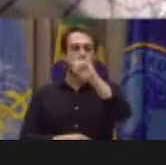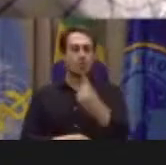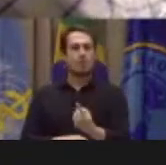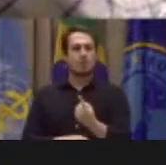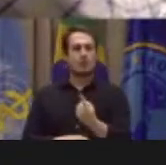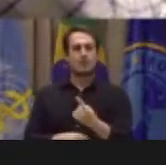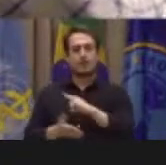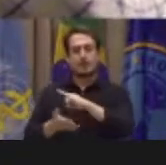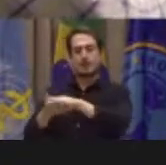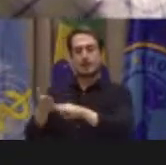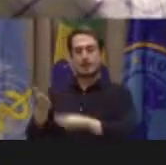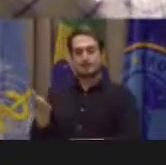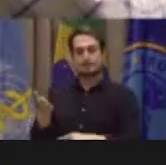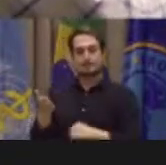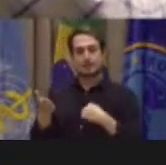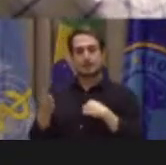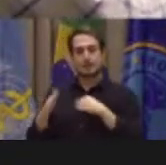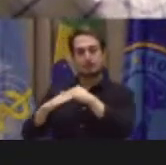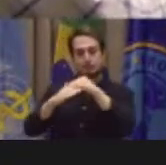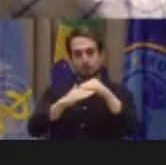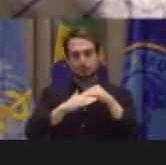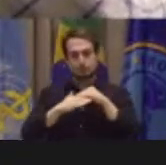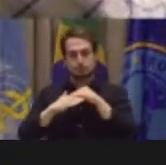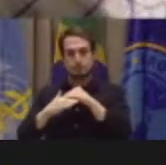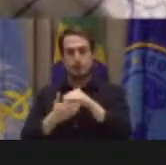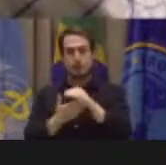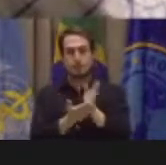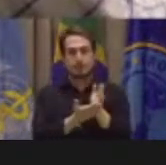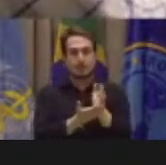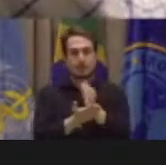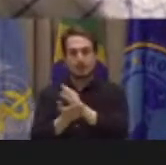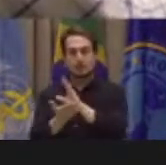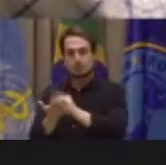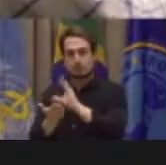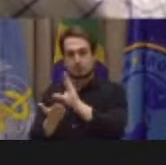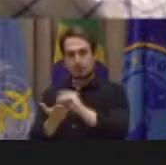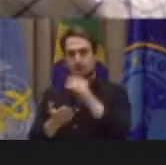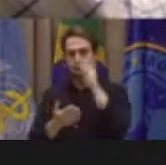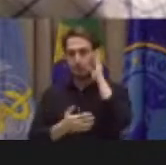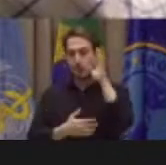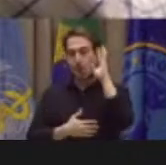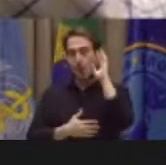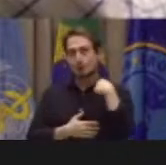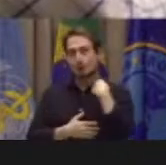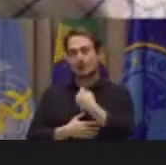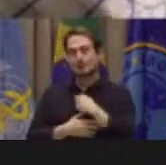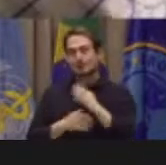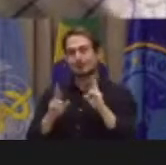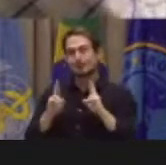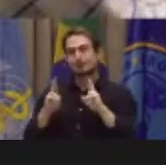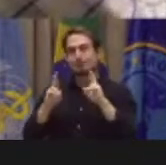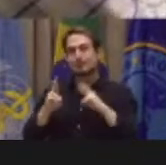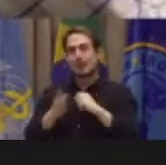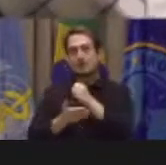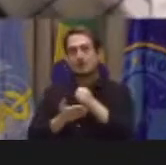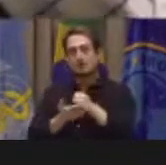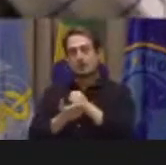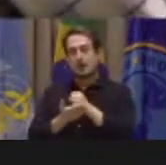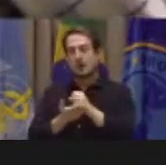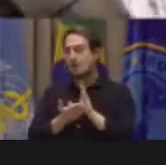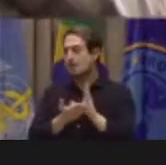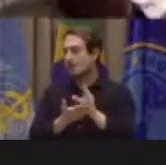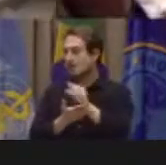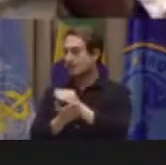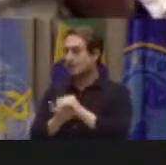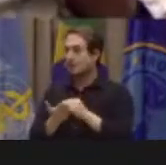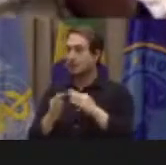this unified chart so that all this database one day can finally one day